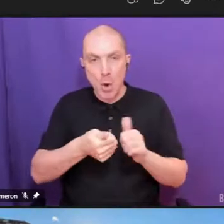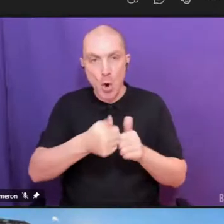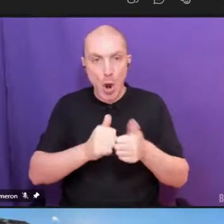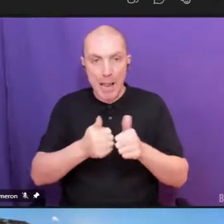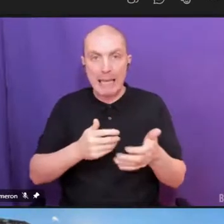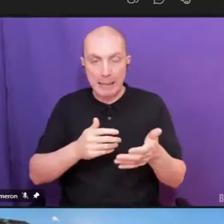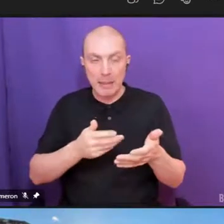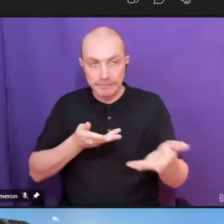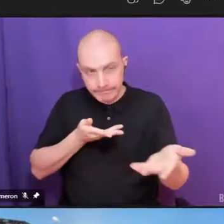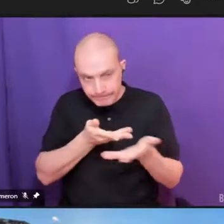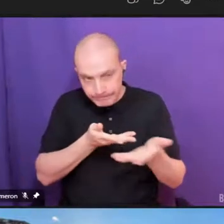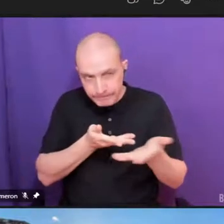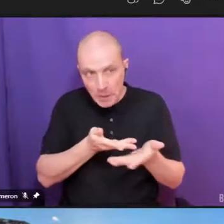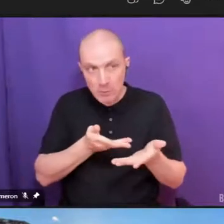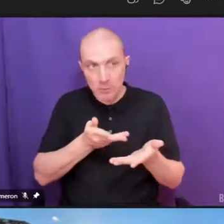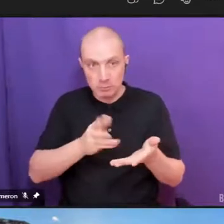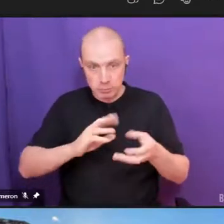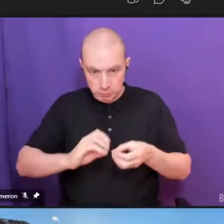that has taken